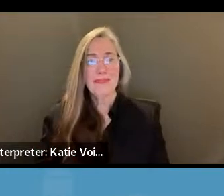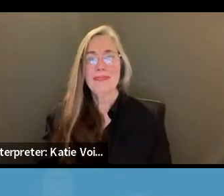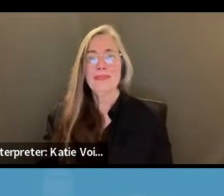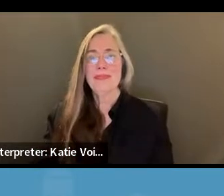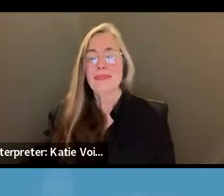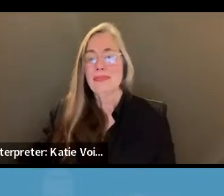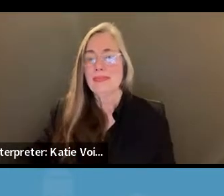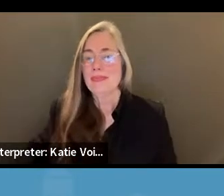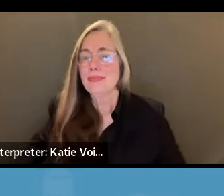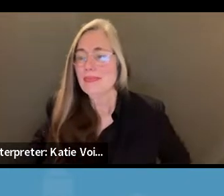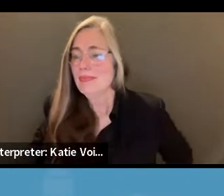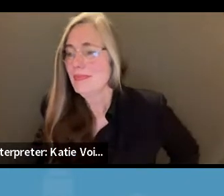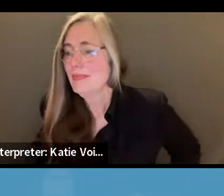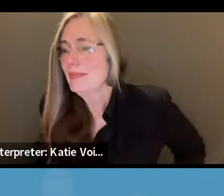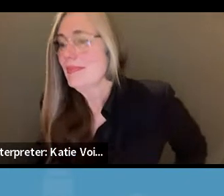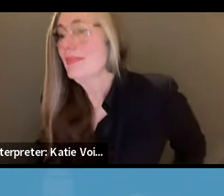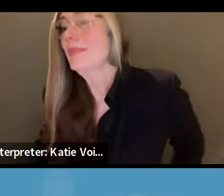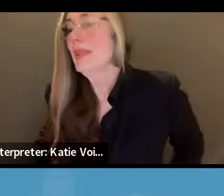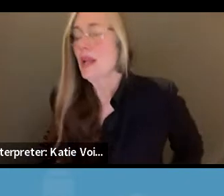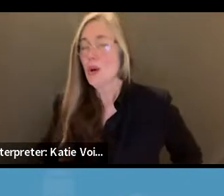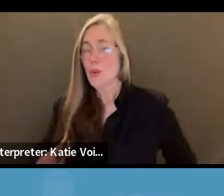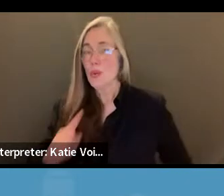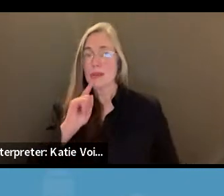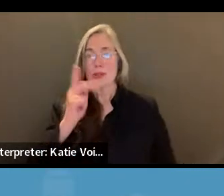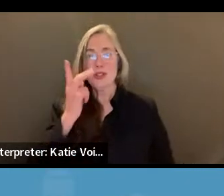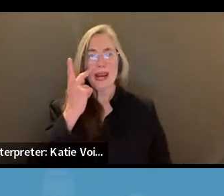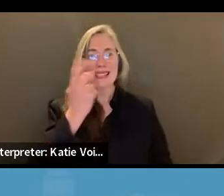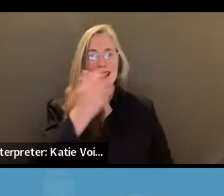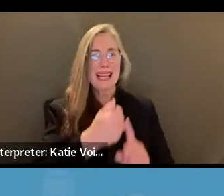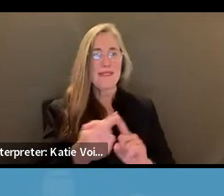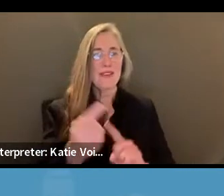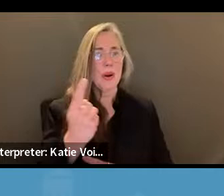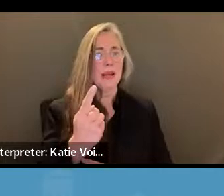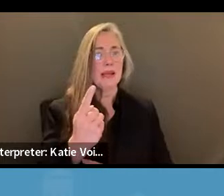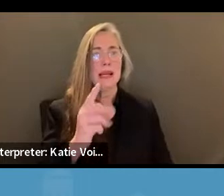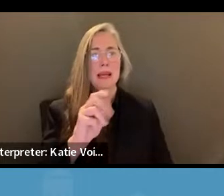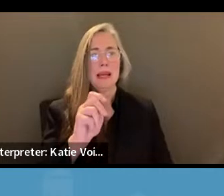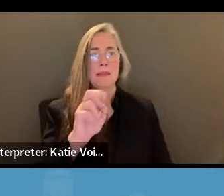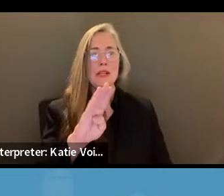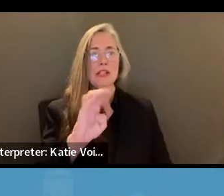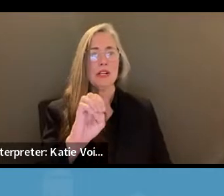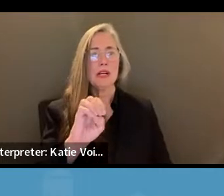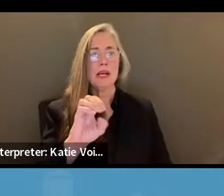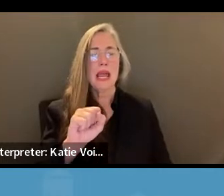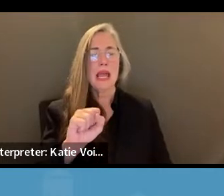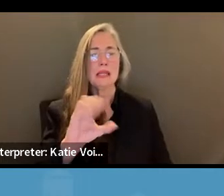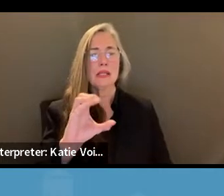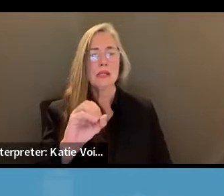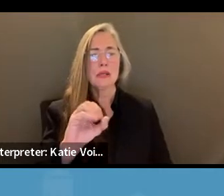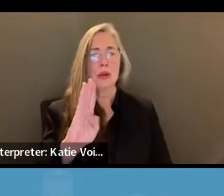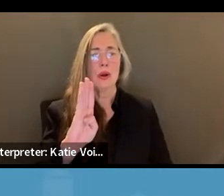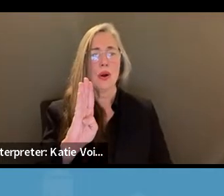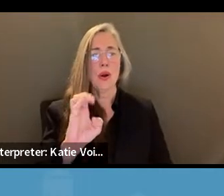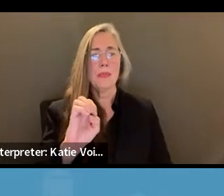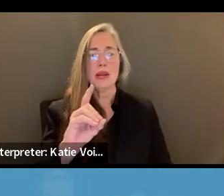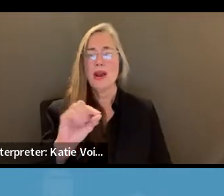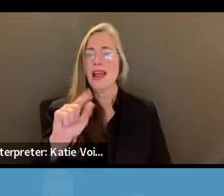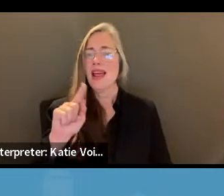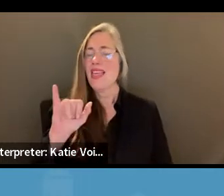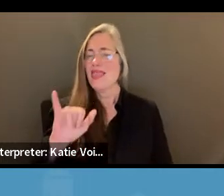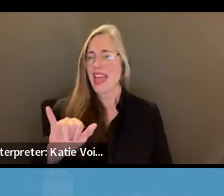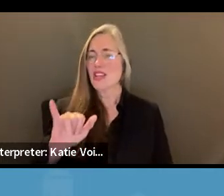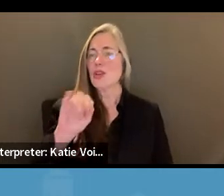Make sure I'm seeing everybody. Mr. Escobedo. Thank you. Thank you, Mr. Ramirez, for this